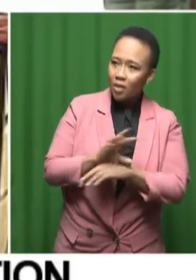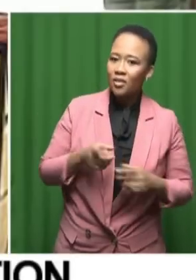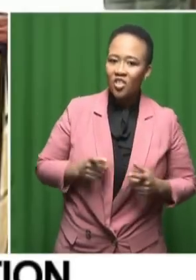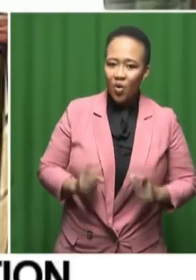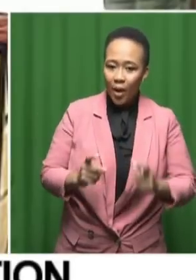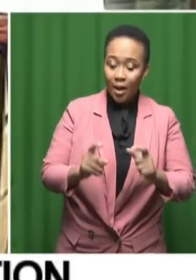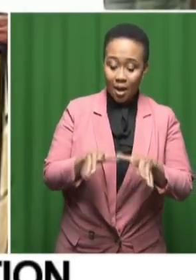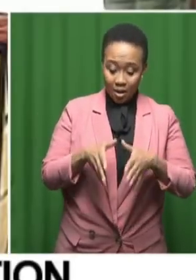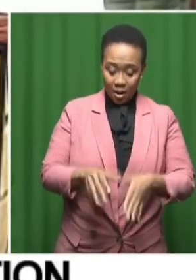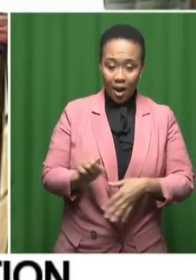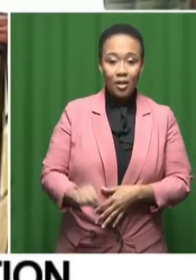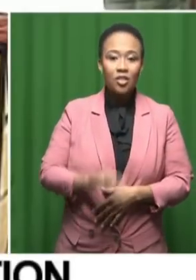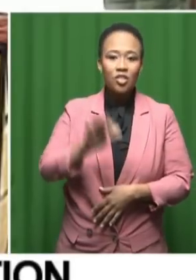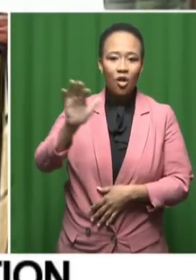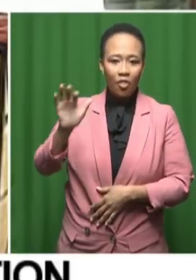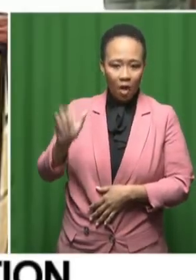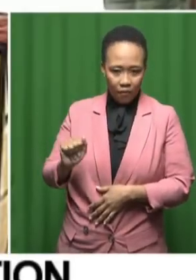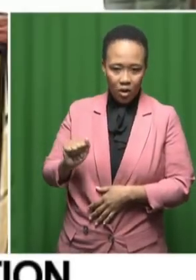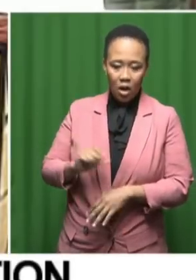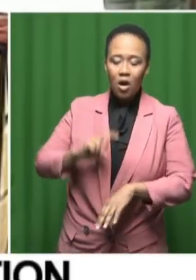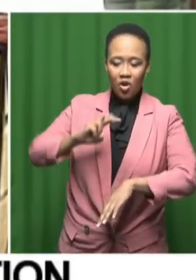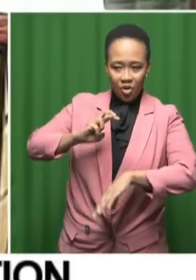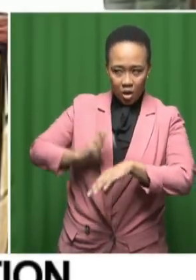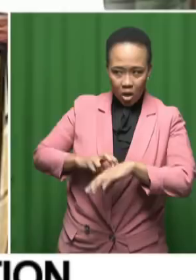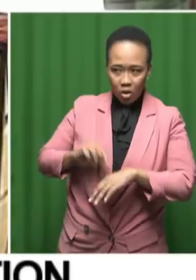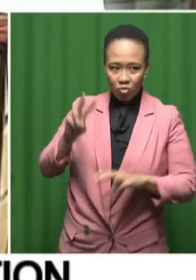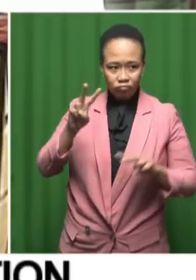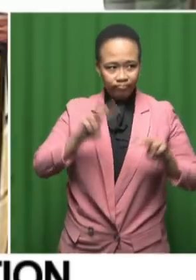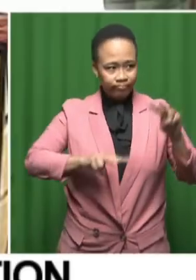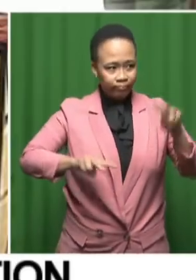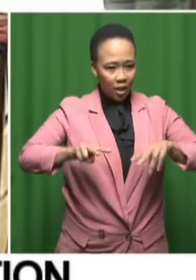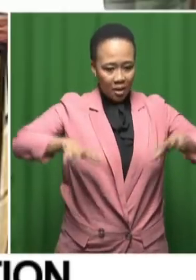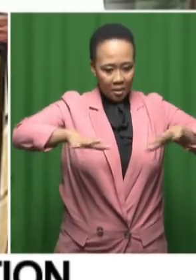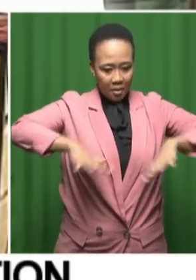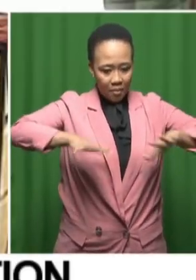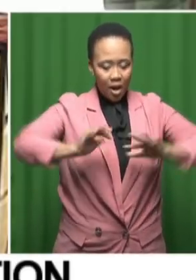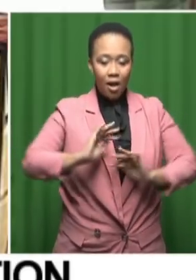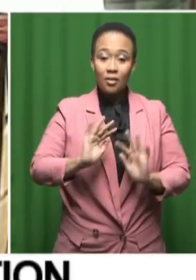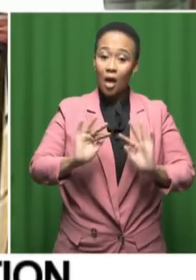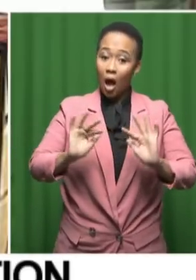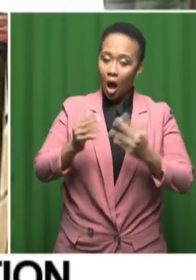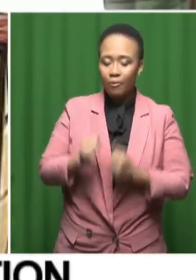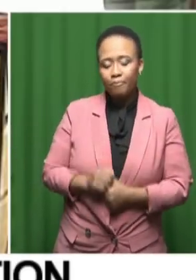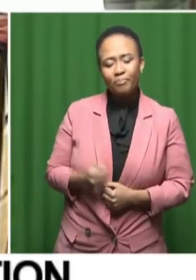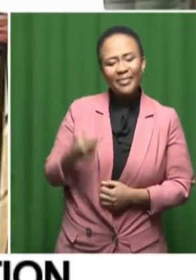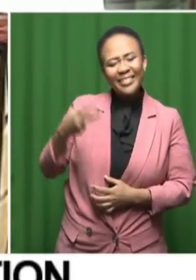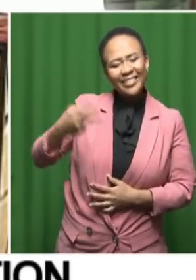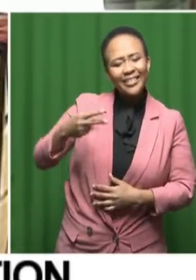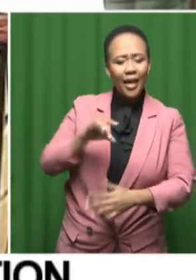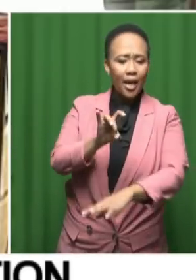Africa, you need to be more cognizant when your surroundings are. My second advice is, if